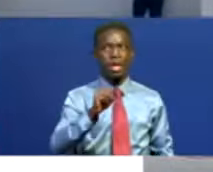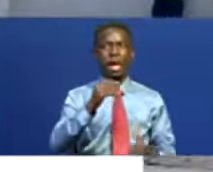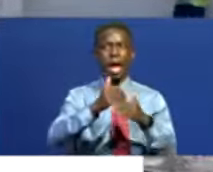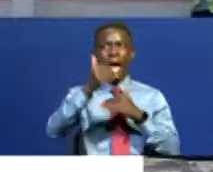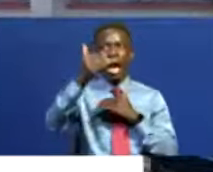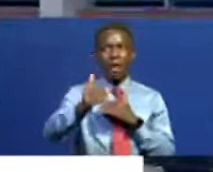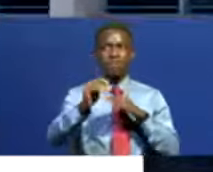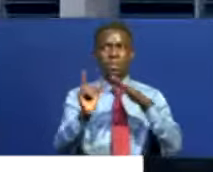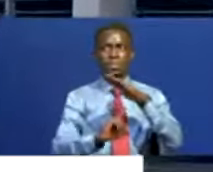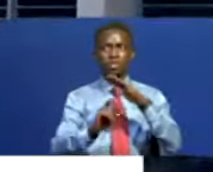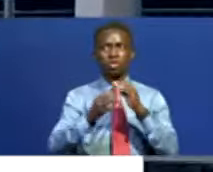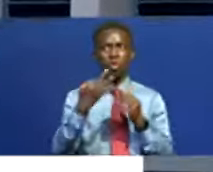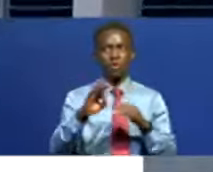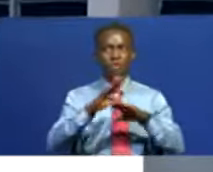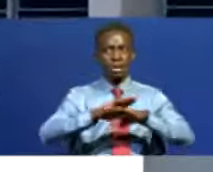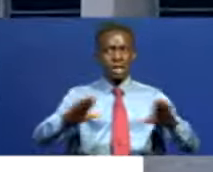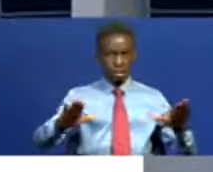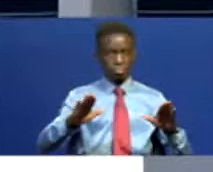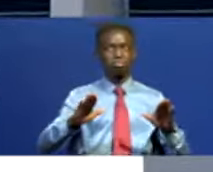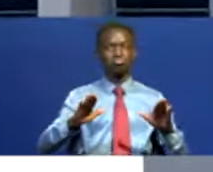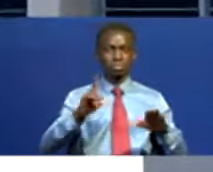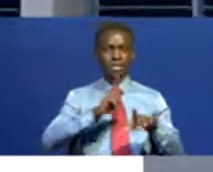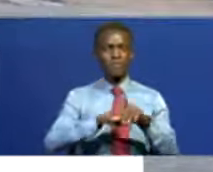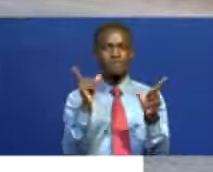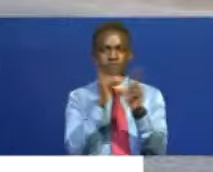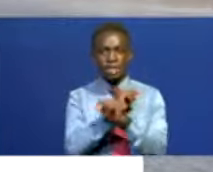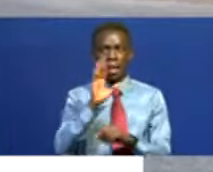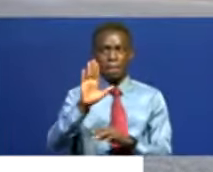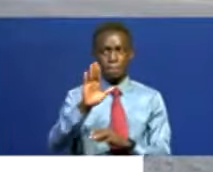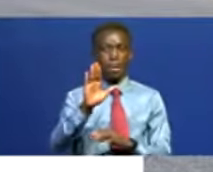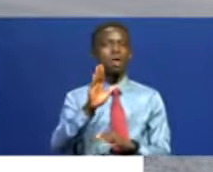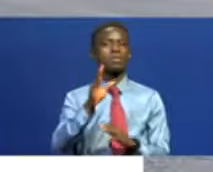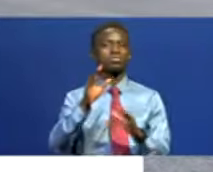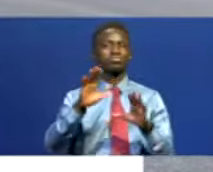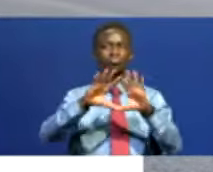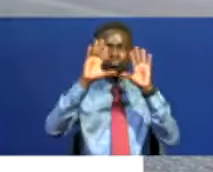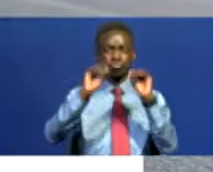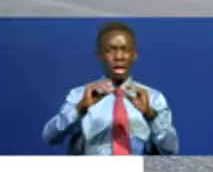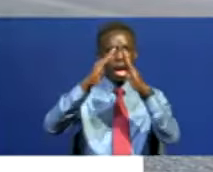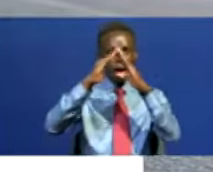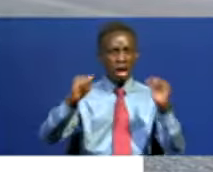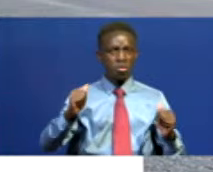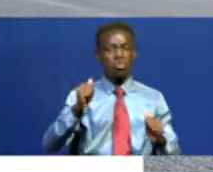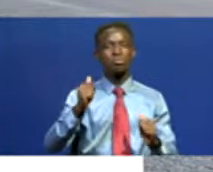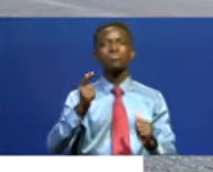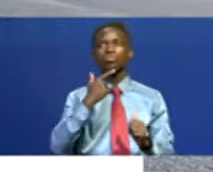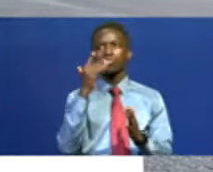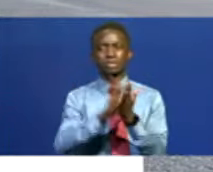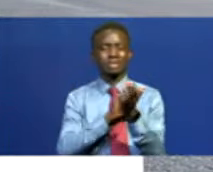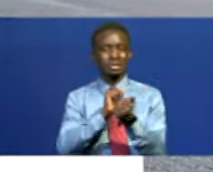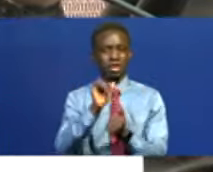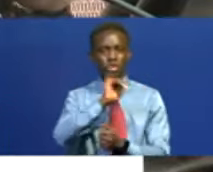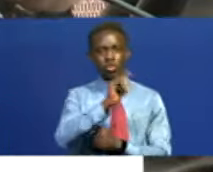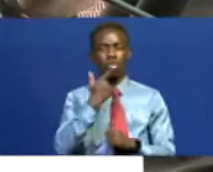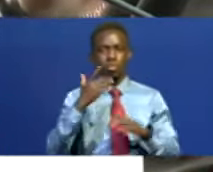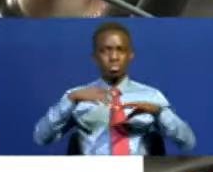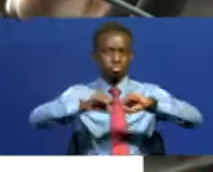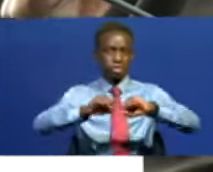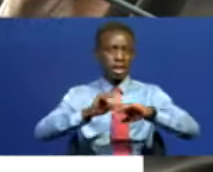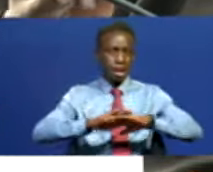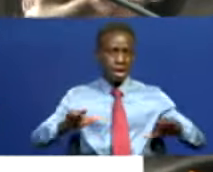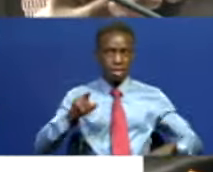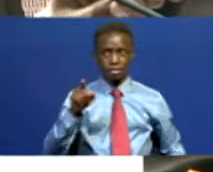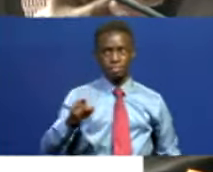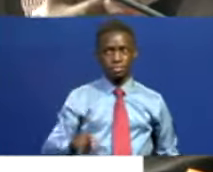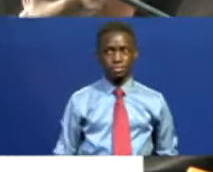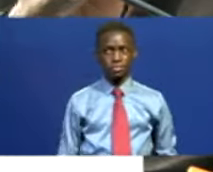ya wizara ya ardhi itakapokamilisha ukadiriaji wa thamani ya nyumba za wavamizi wa ardhi hiyo. If the land